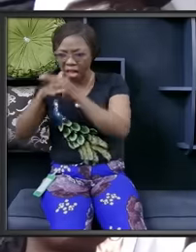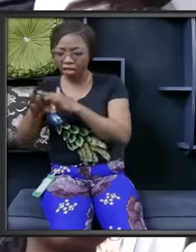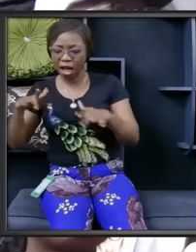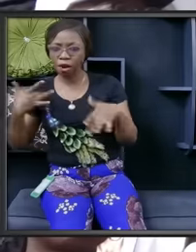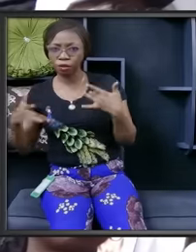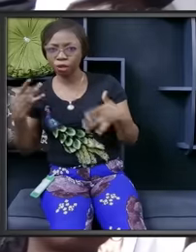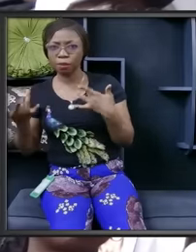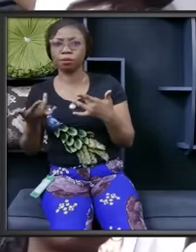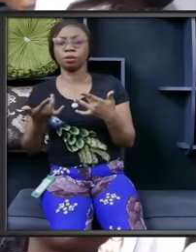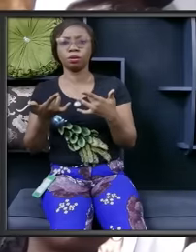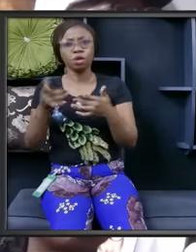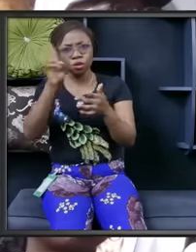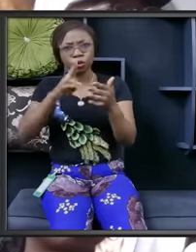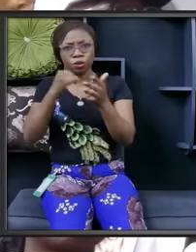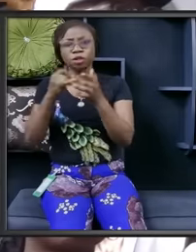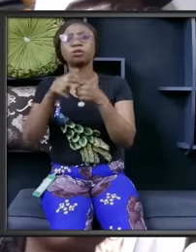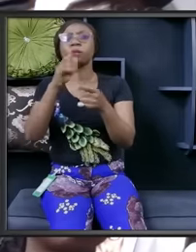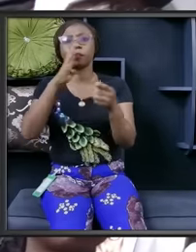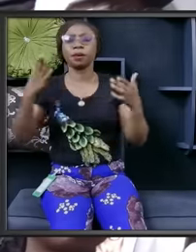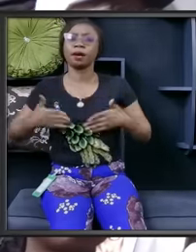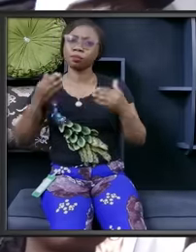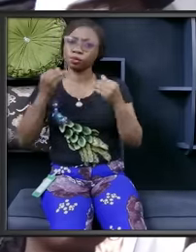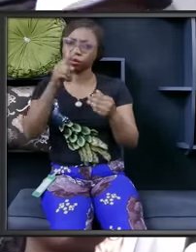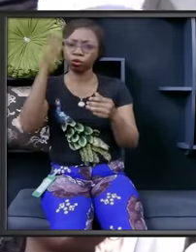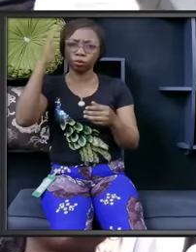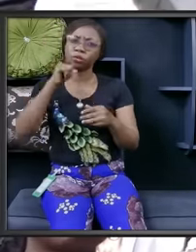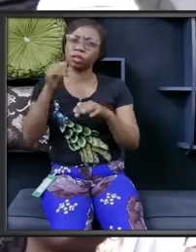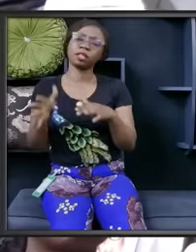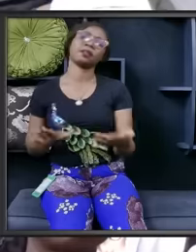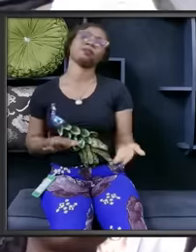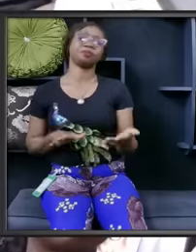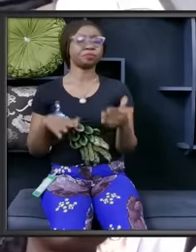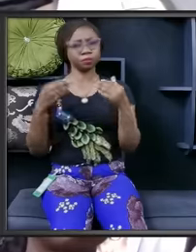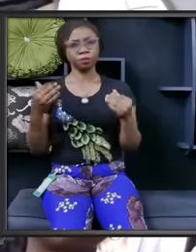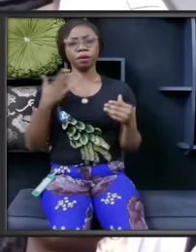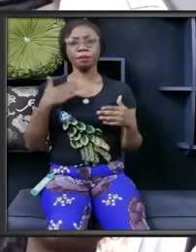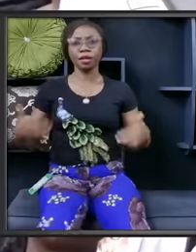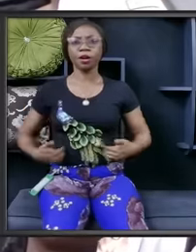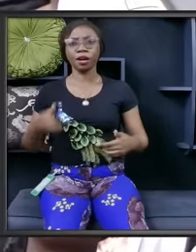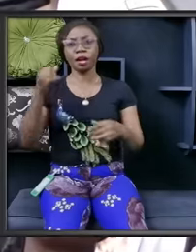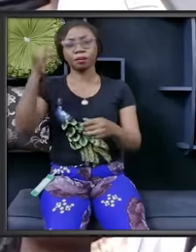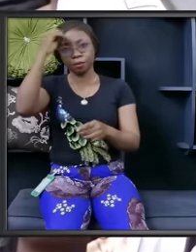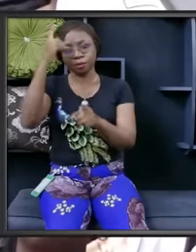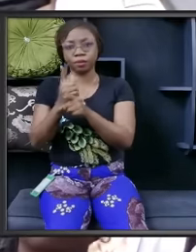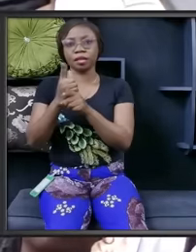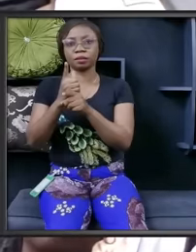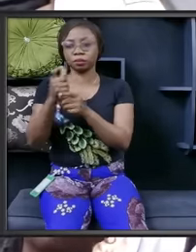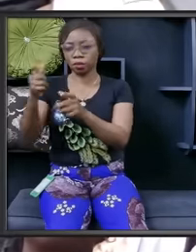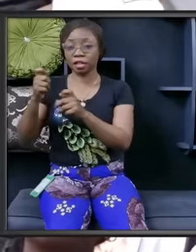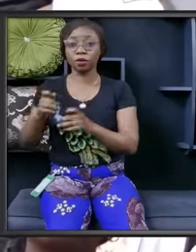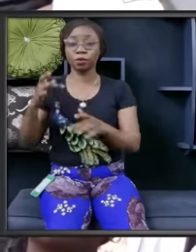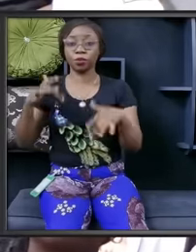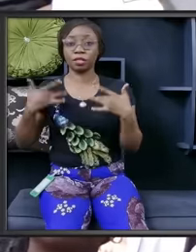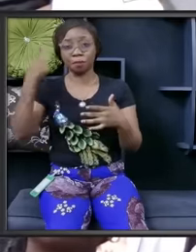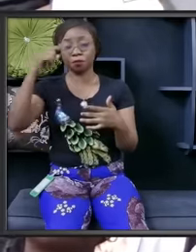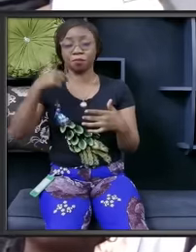use them. Be happy. Try and be happy so that you not die. So my younger brother can't download WhatsApp for me. In come, see, say, I show